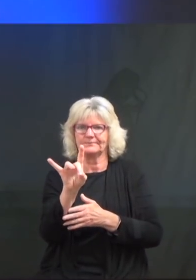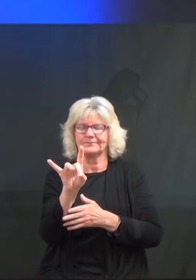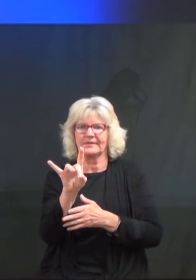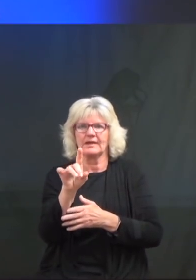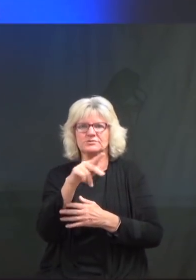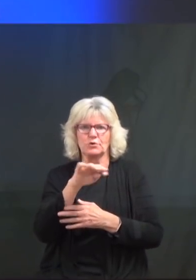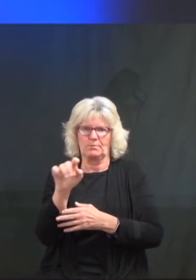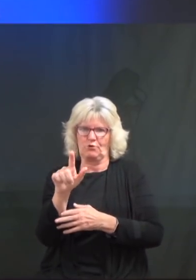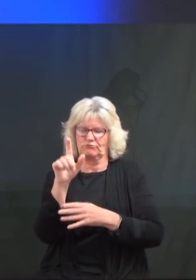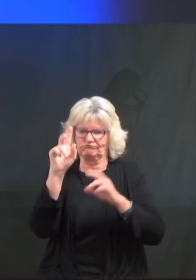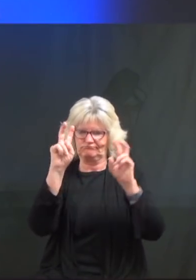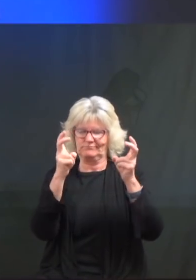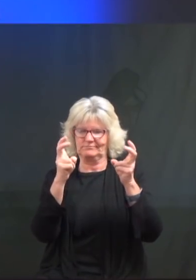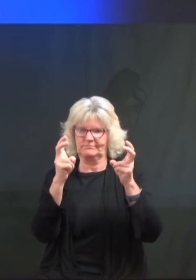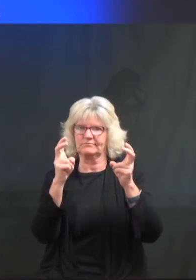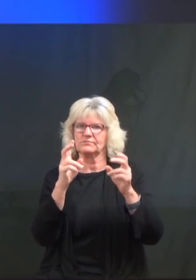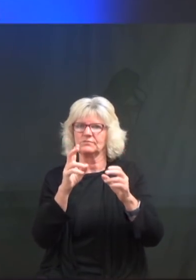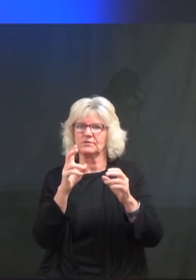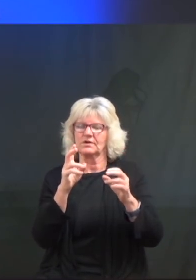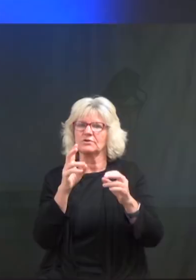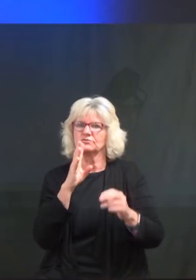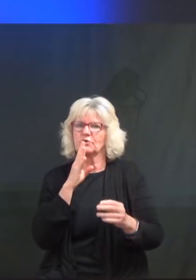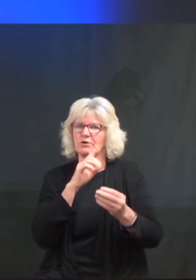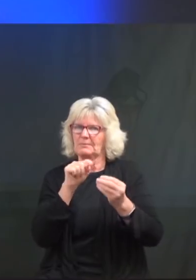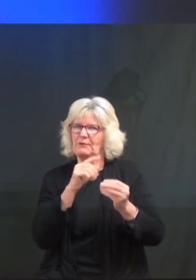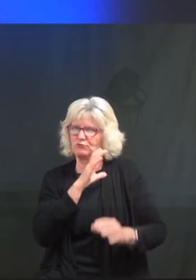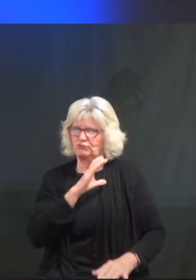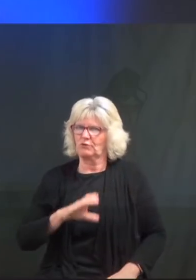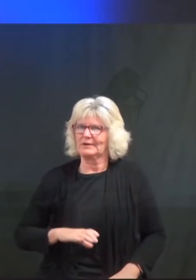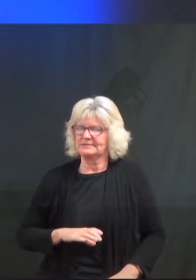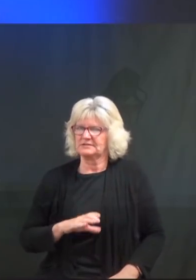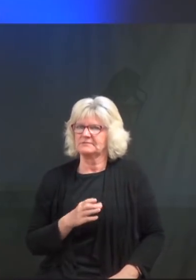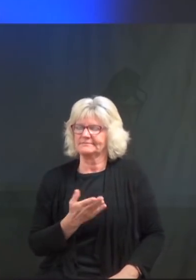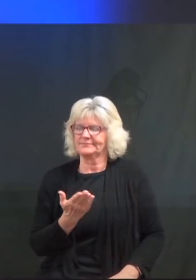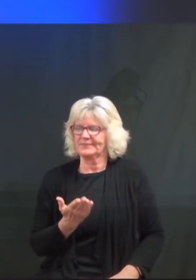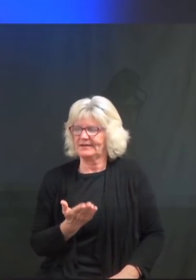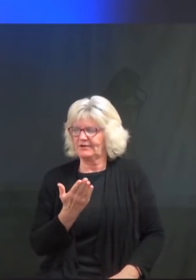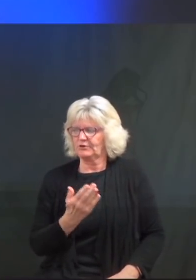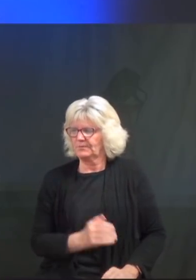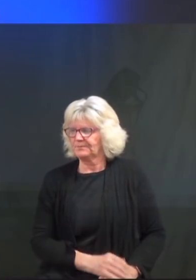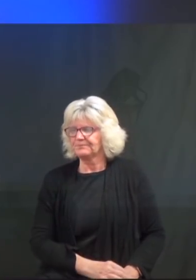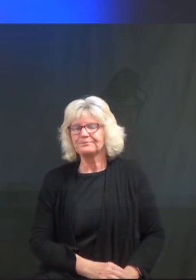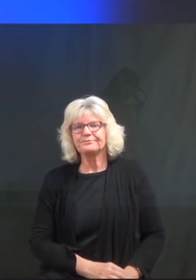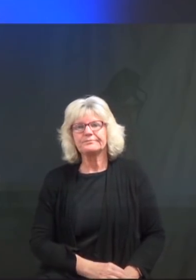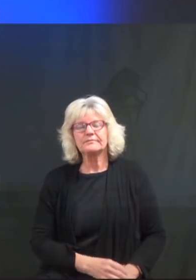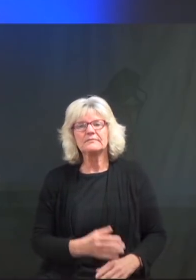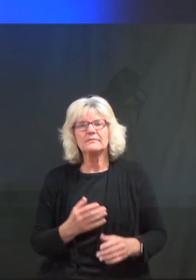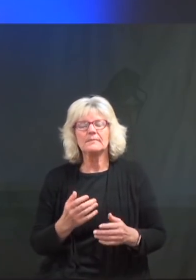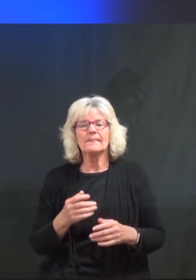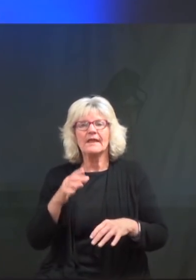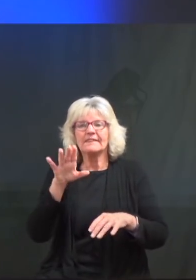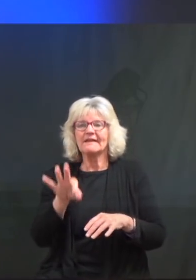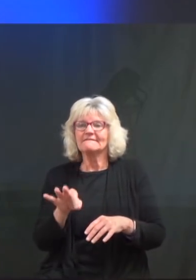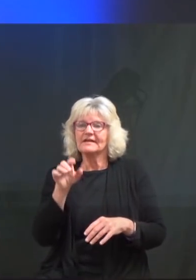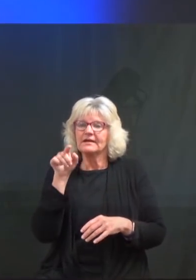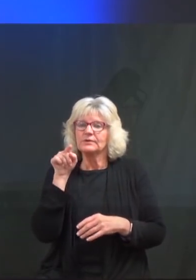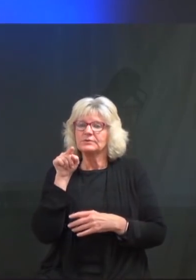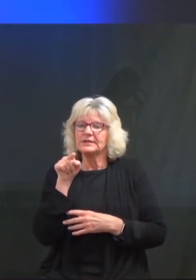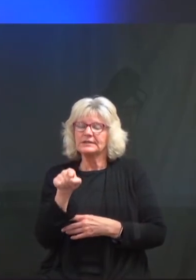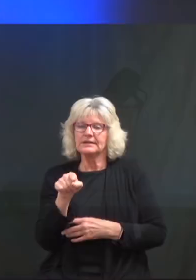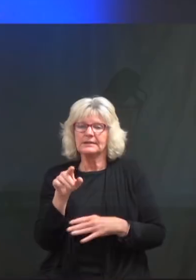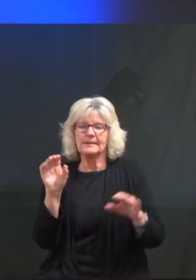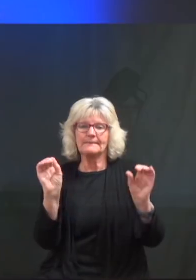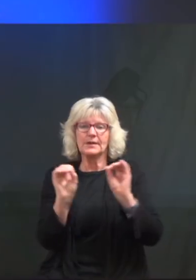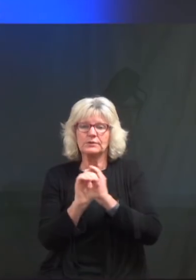gave. And when they found him, Paul is talking about Jesus Christ, and though they found in him